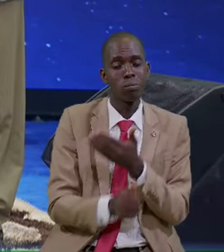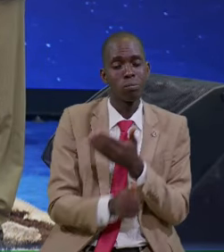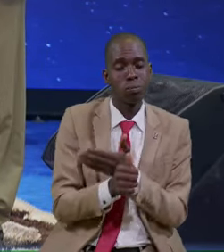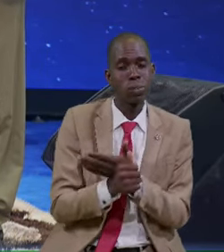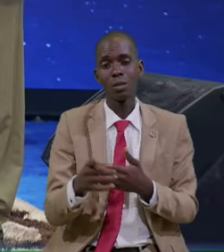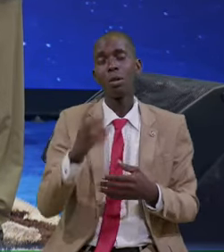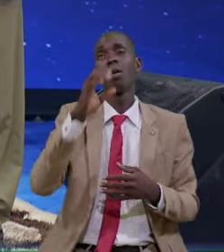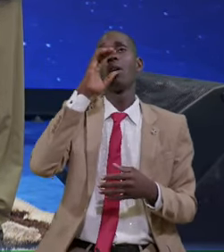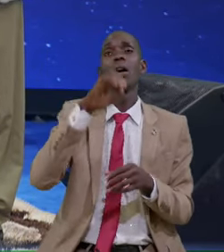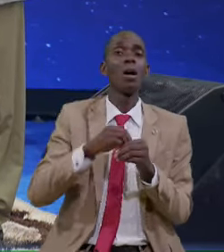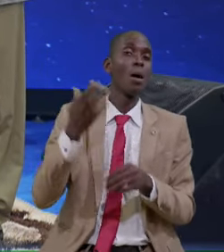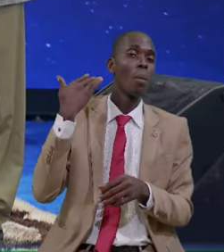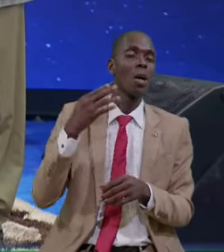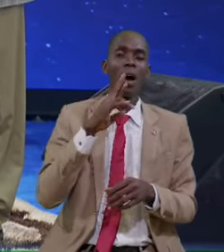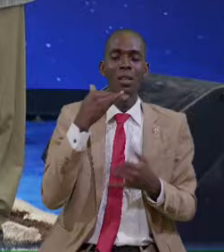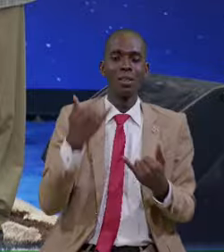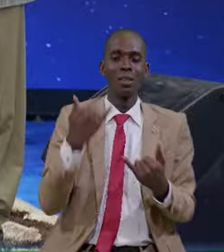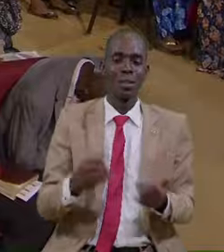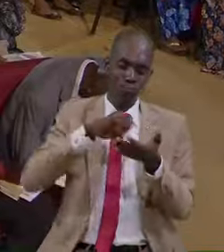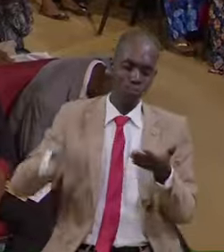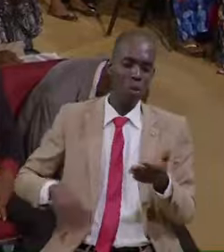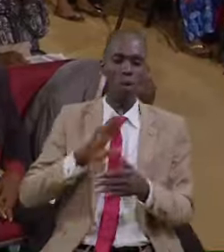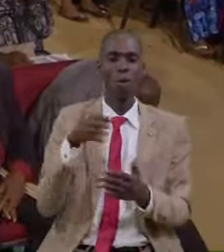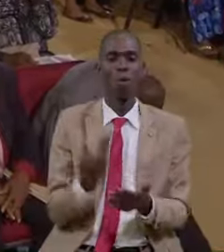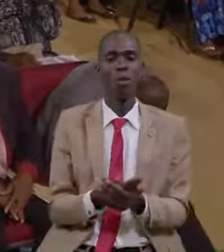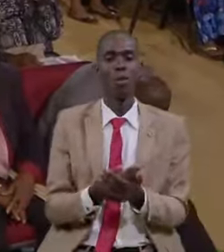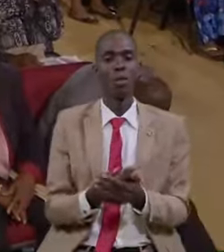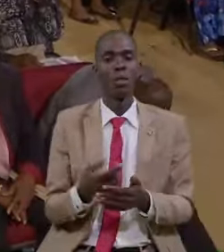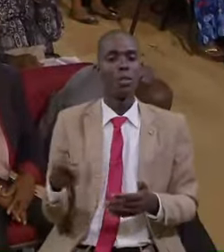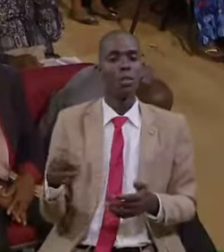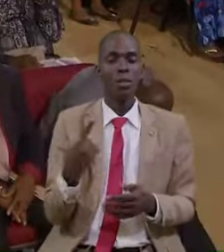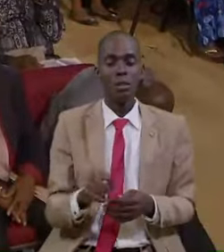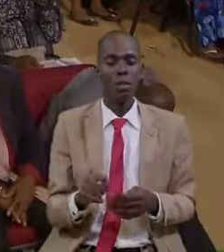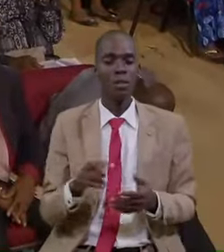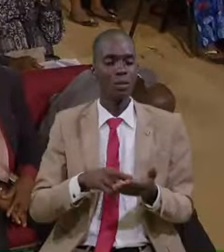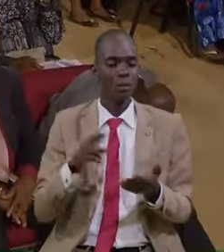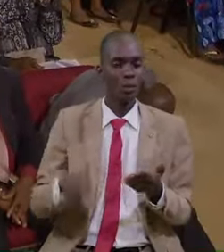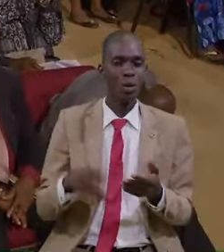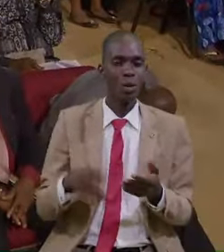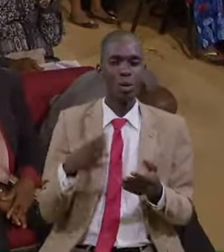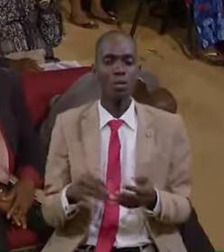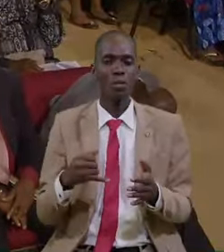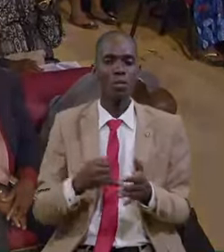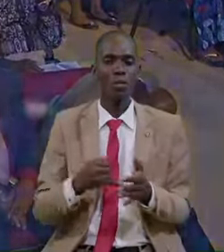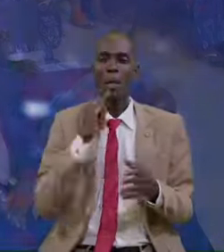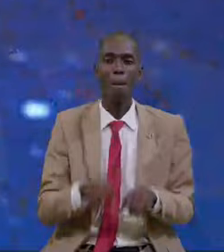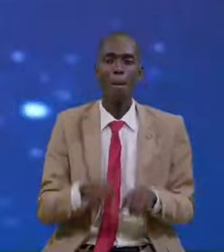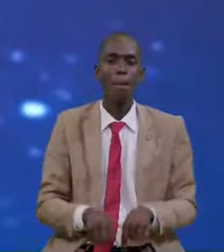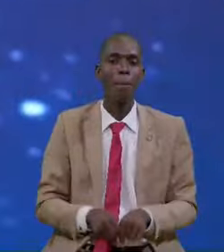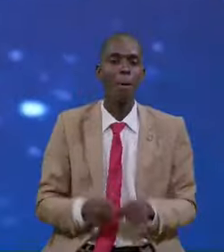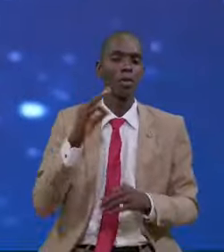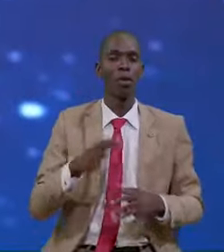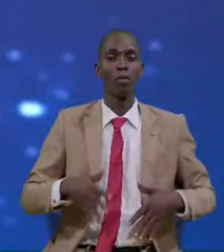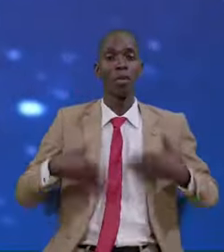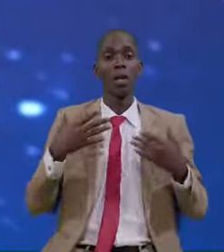past, they're neutralized. The consequence is broken. The yoke is broken from your life. And it